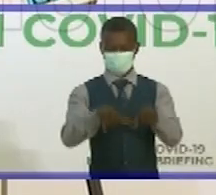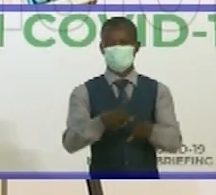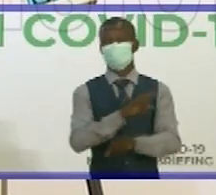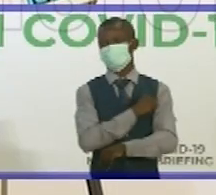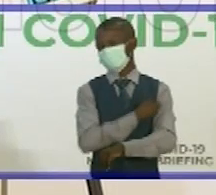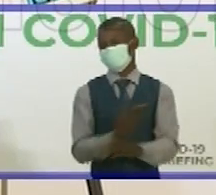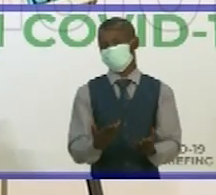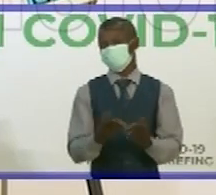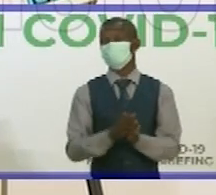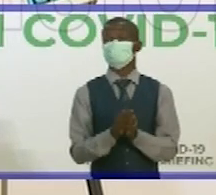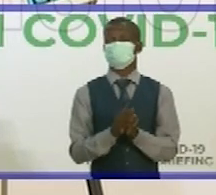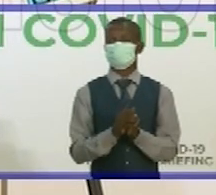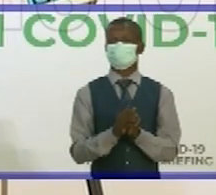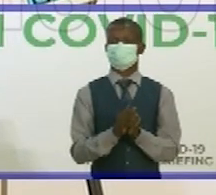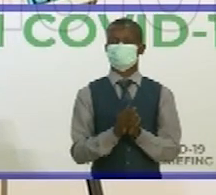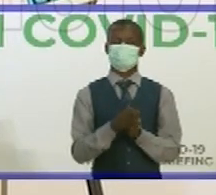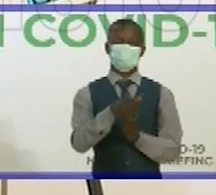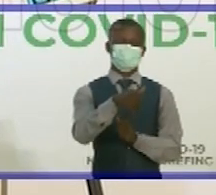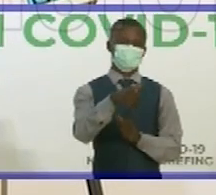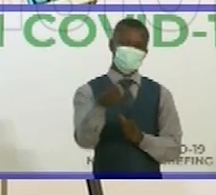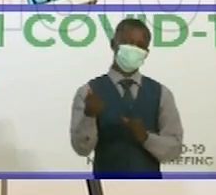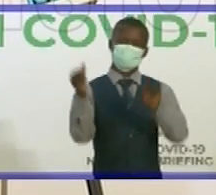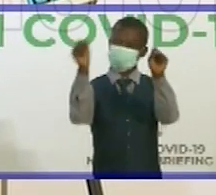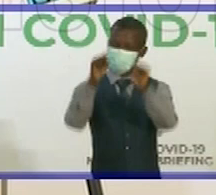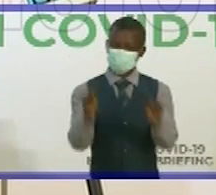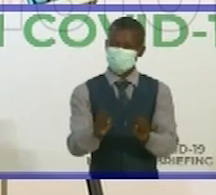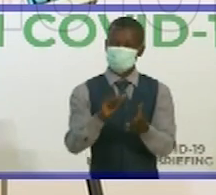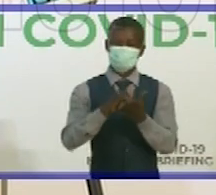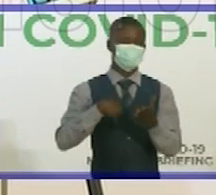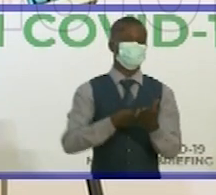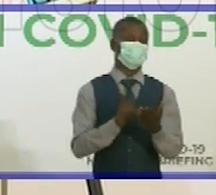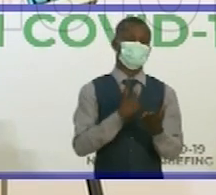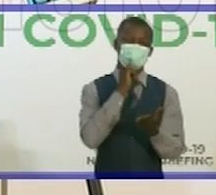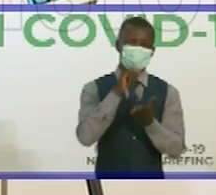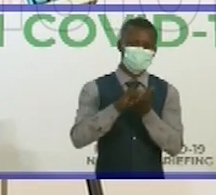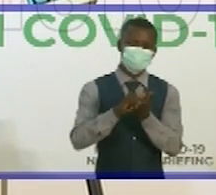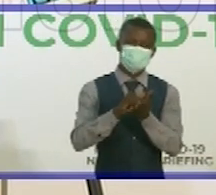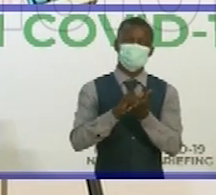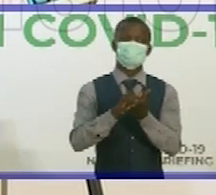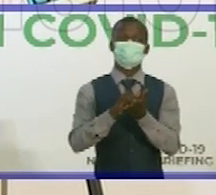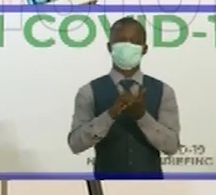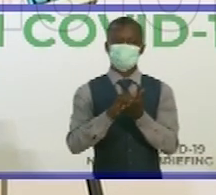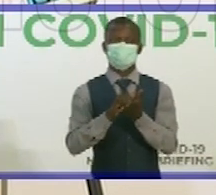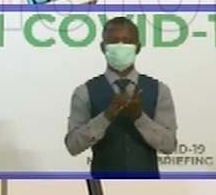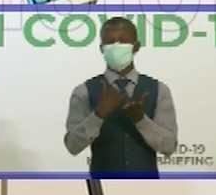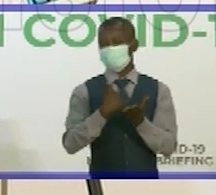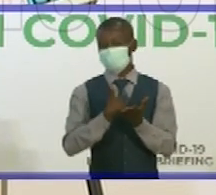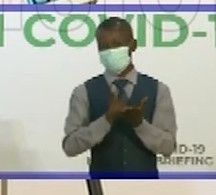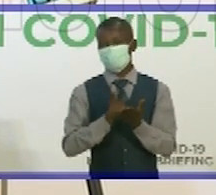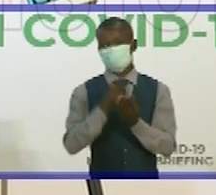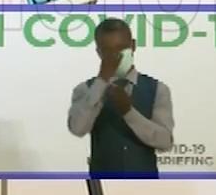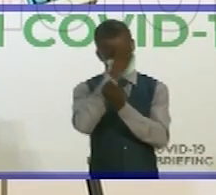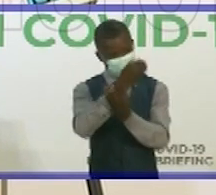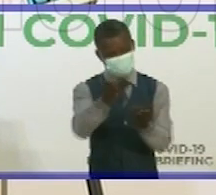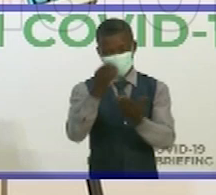The other strategy we have is that we have instructed every hospital